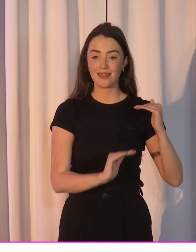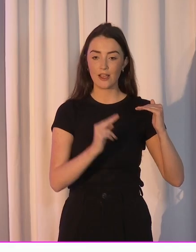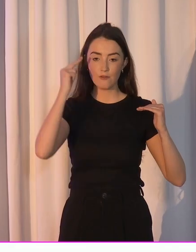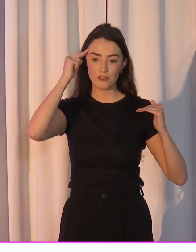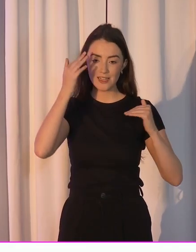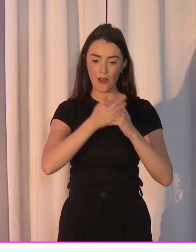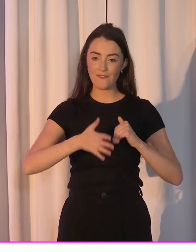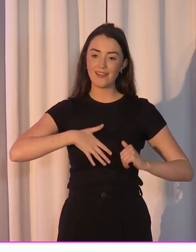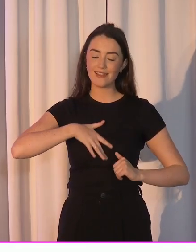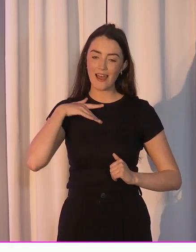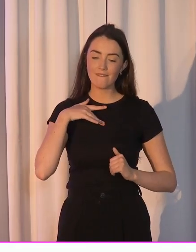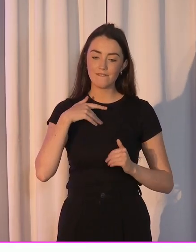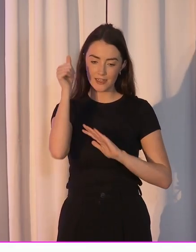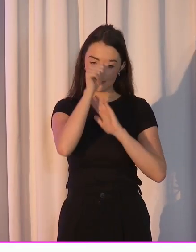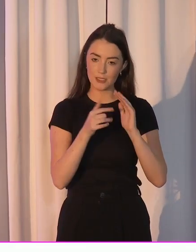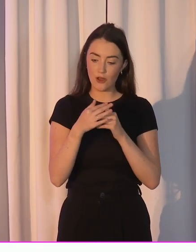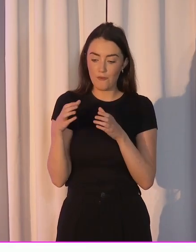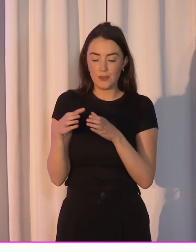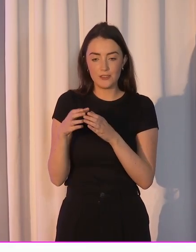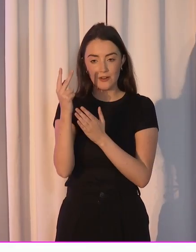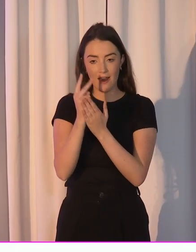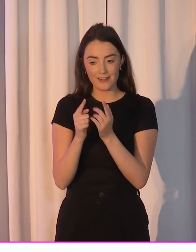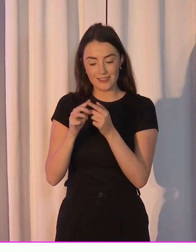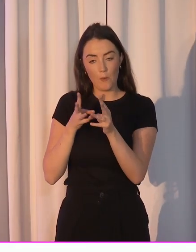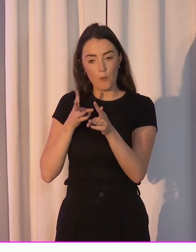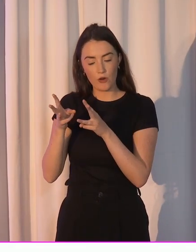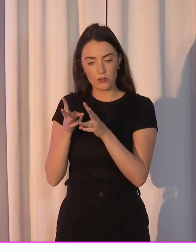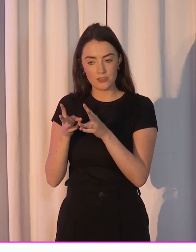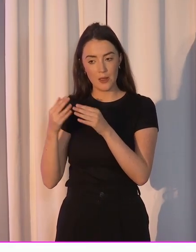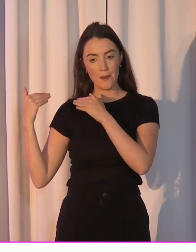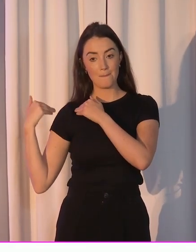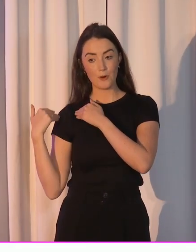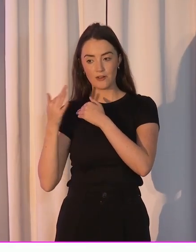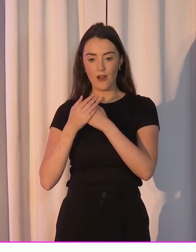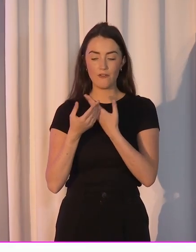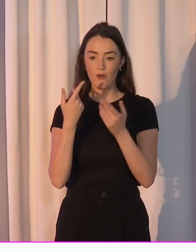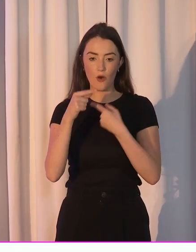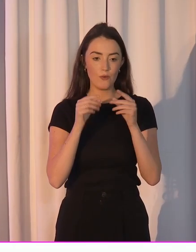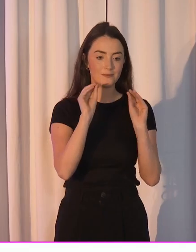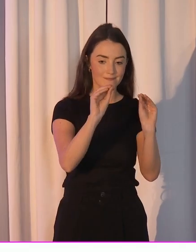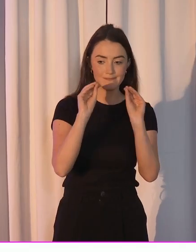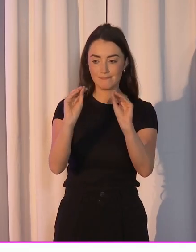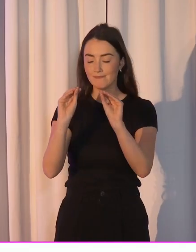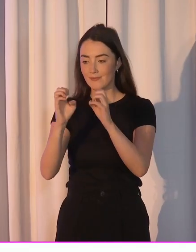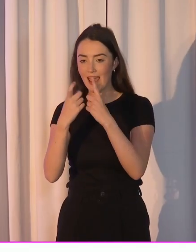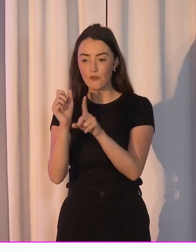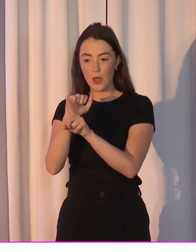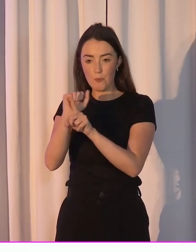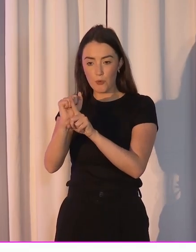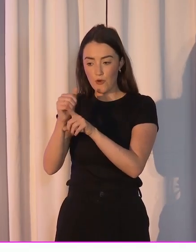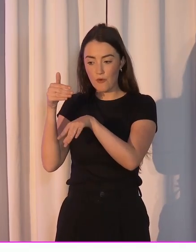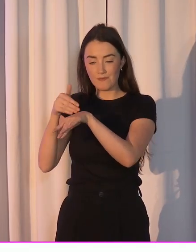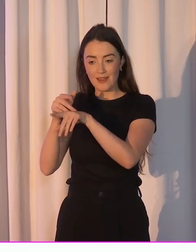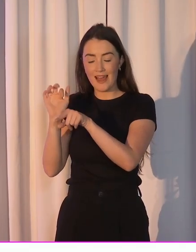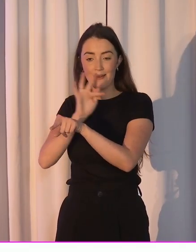of the lived experiences of minoritized artists and arts workers. The burden of educating others and improving workplace conditions largely falls on